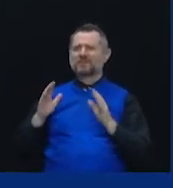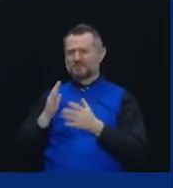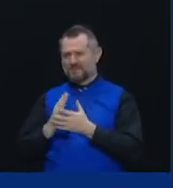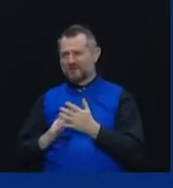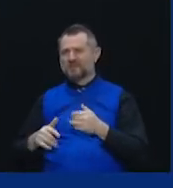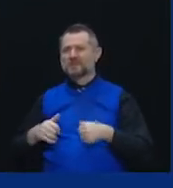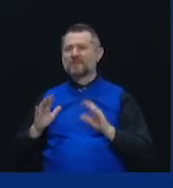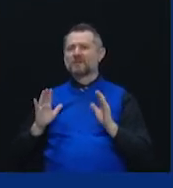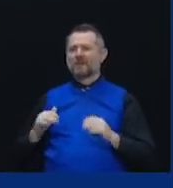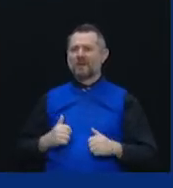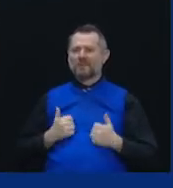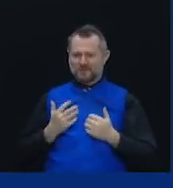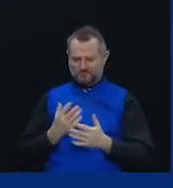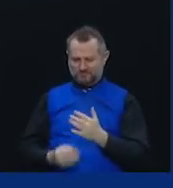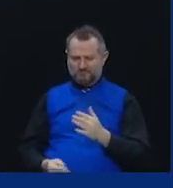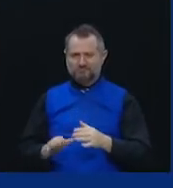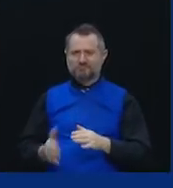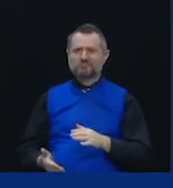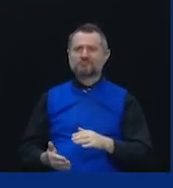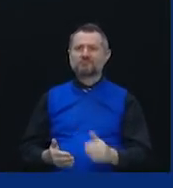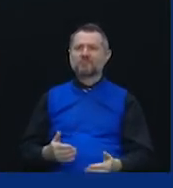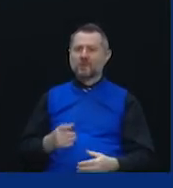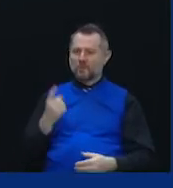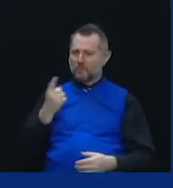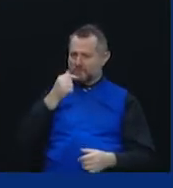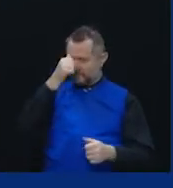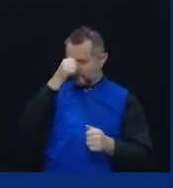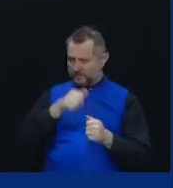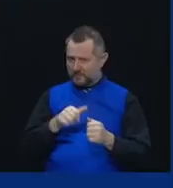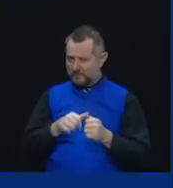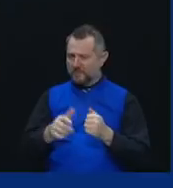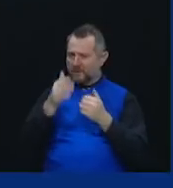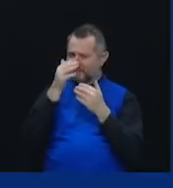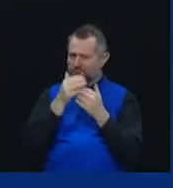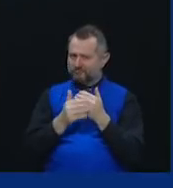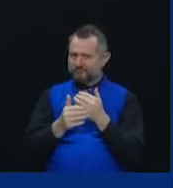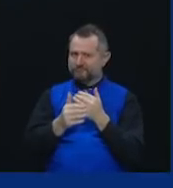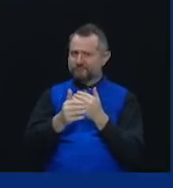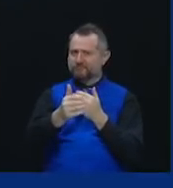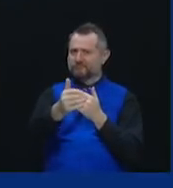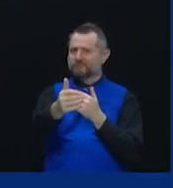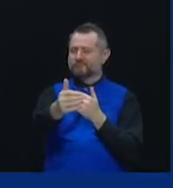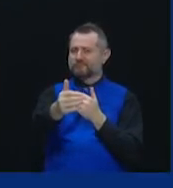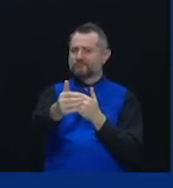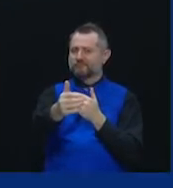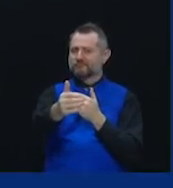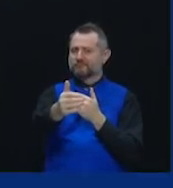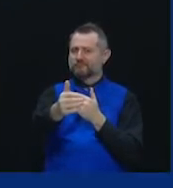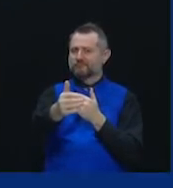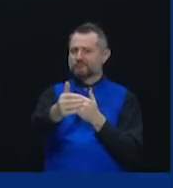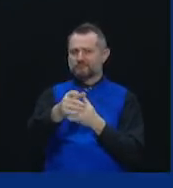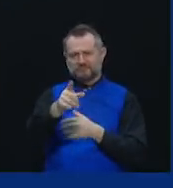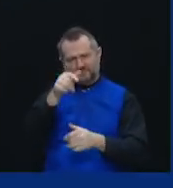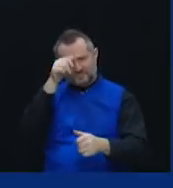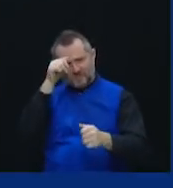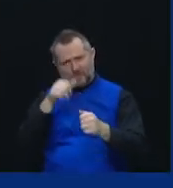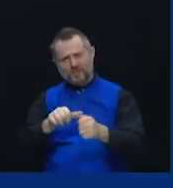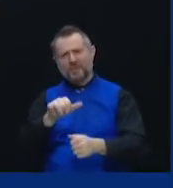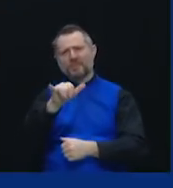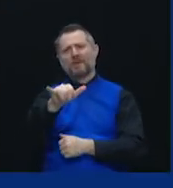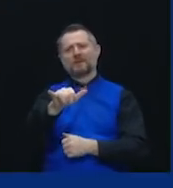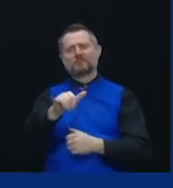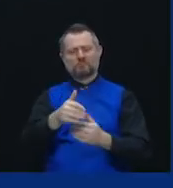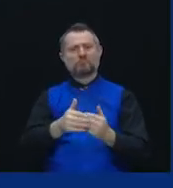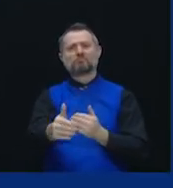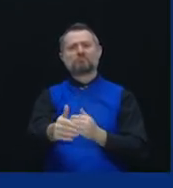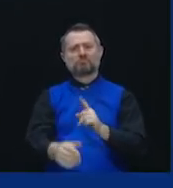lives. Let's remember that going forward. Let's remember that going forward. It is